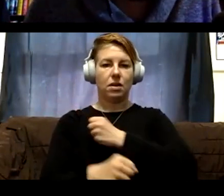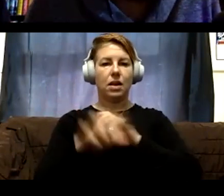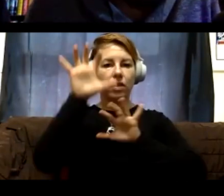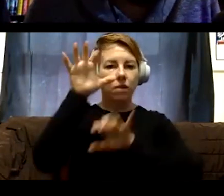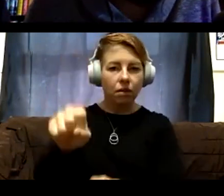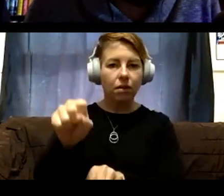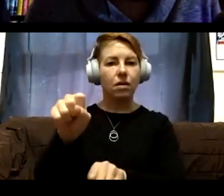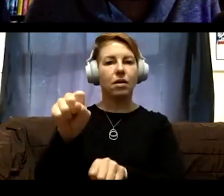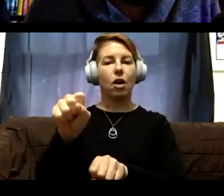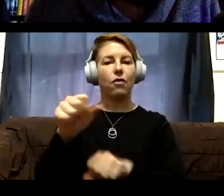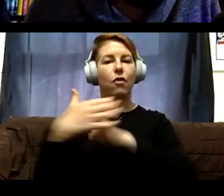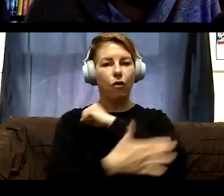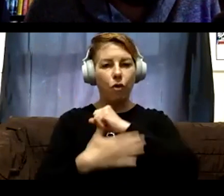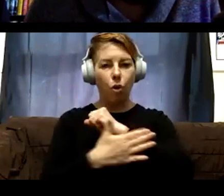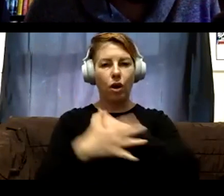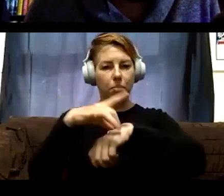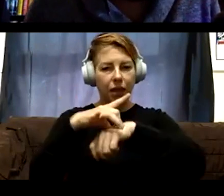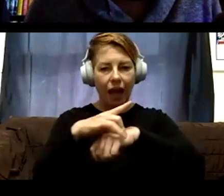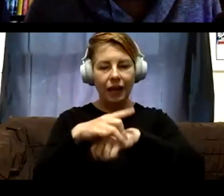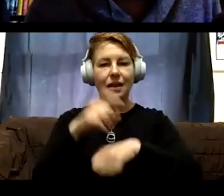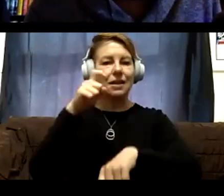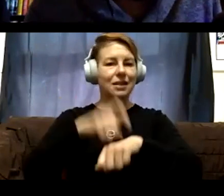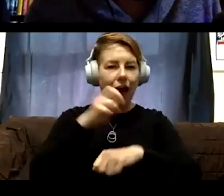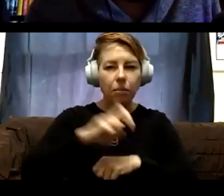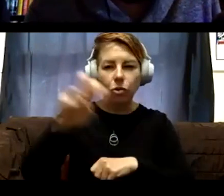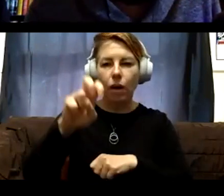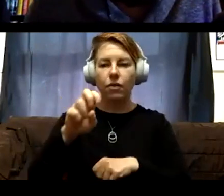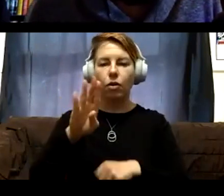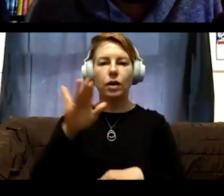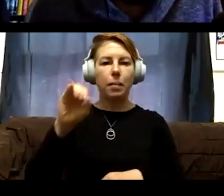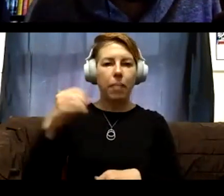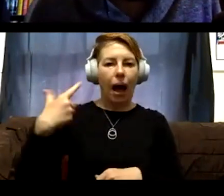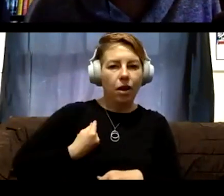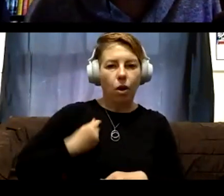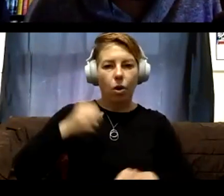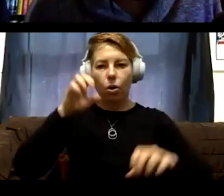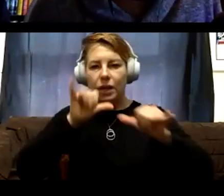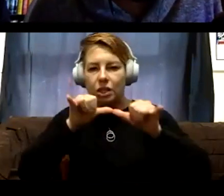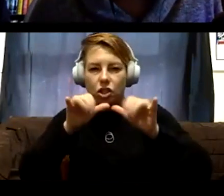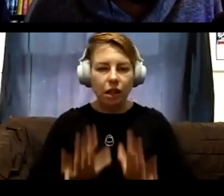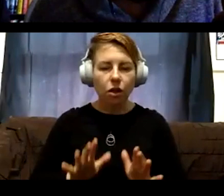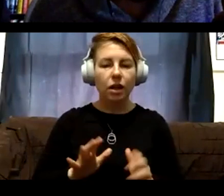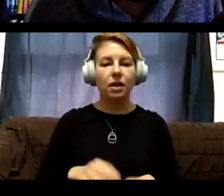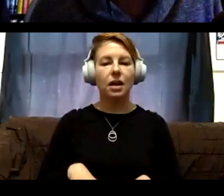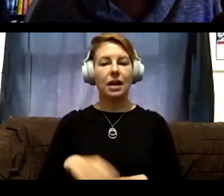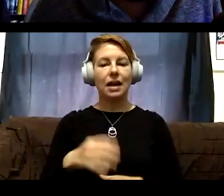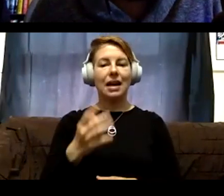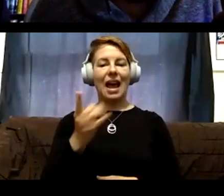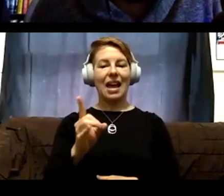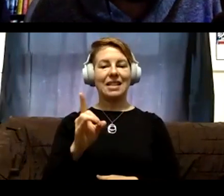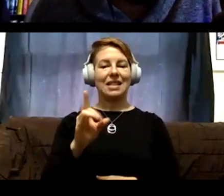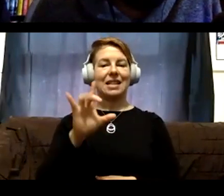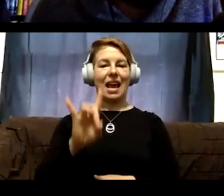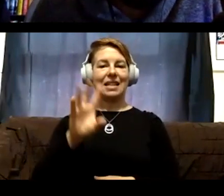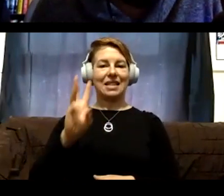planets, time travel, bioengineering. In one 1886 French novel, Thomas Edison builds a friend of